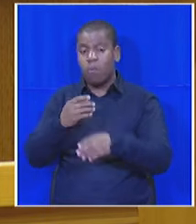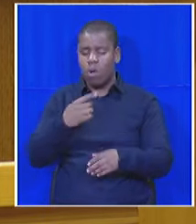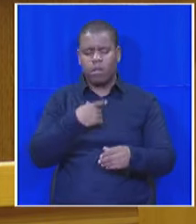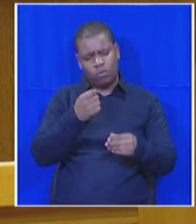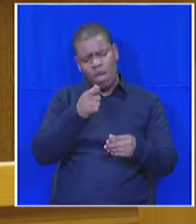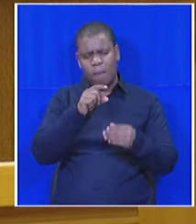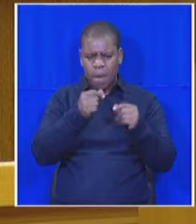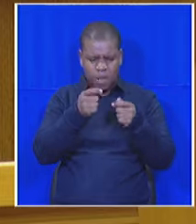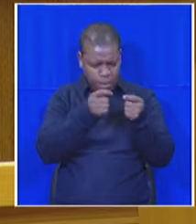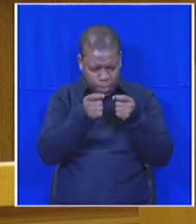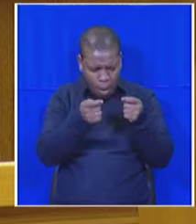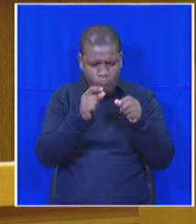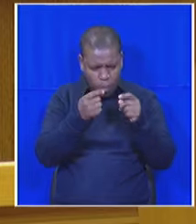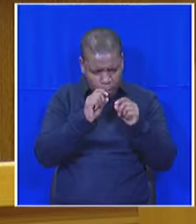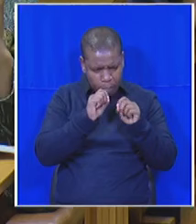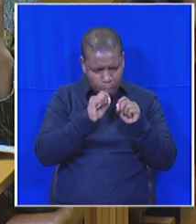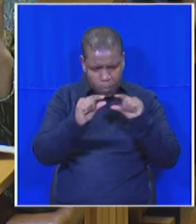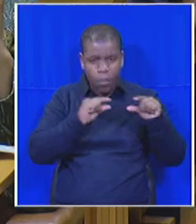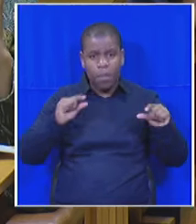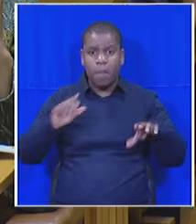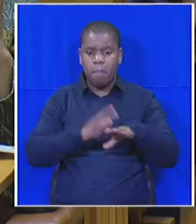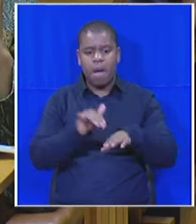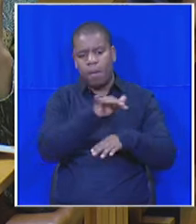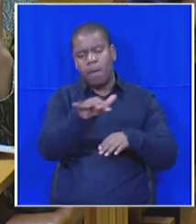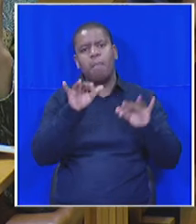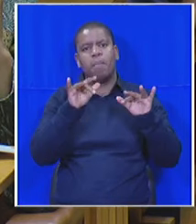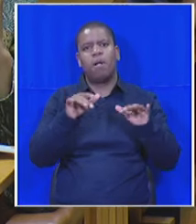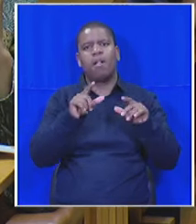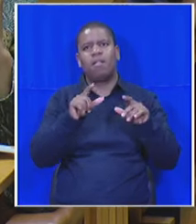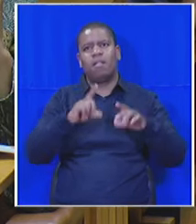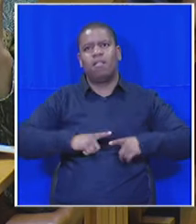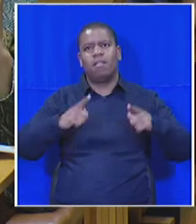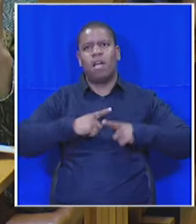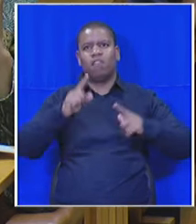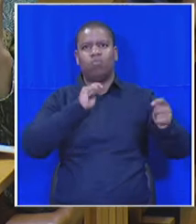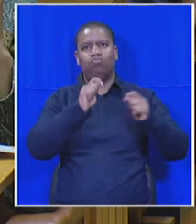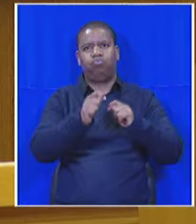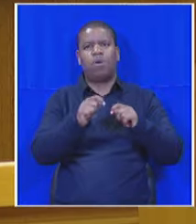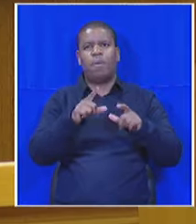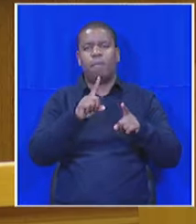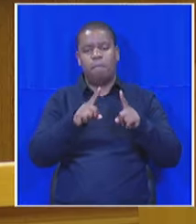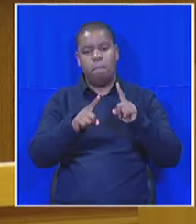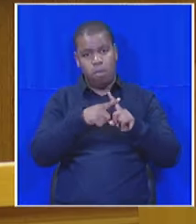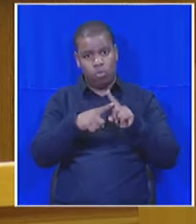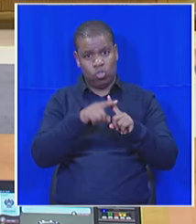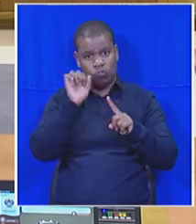yokuba siyabutshintsha ubomi babantu bakuthi. Honourable Member, your time is now expired. ANC support vote